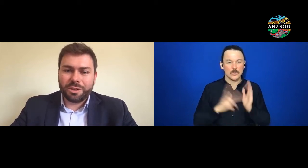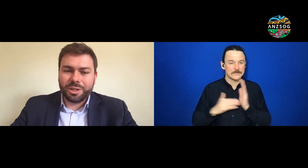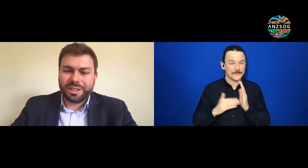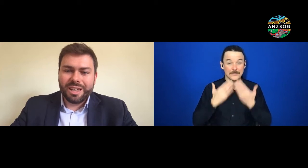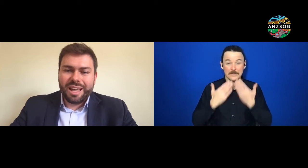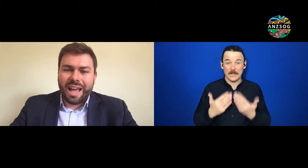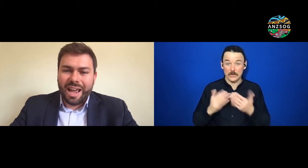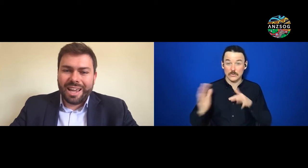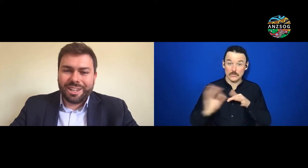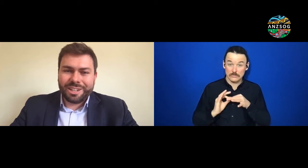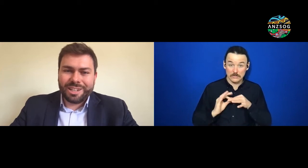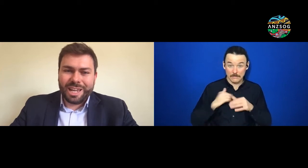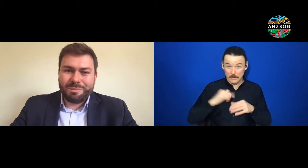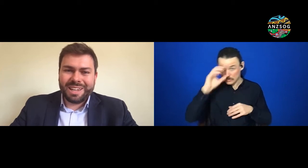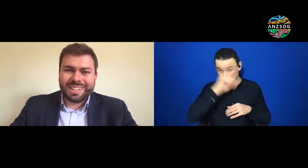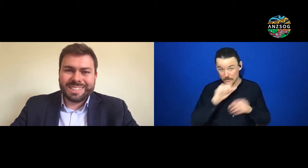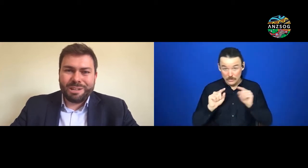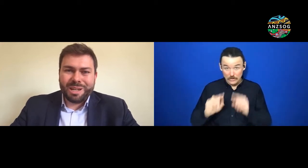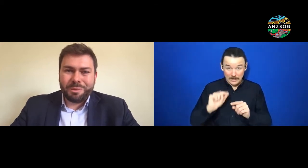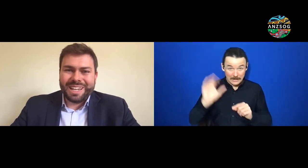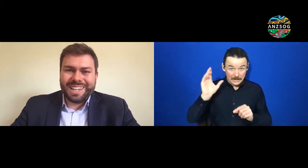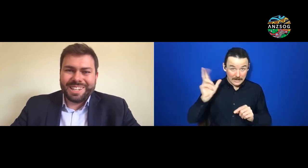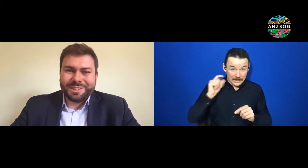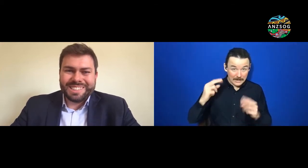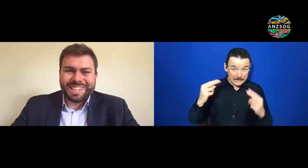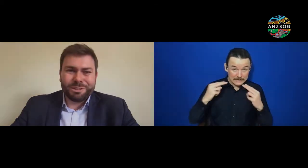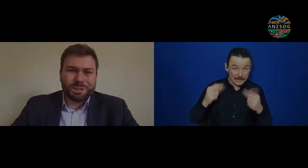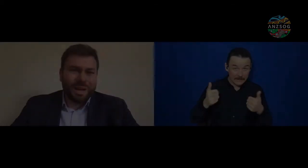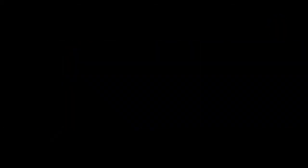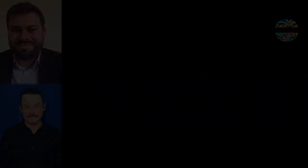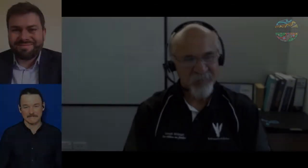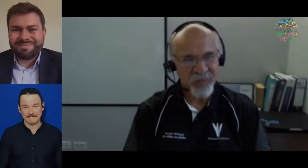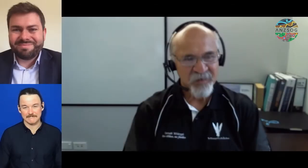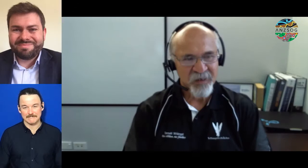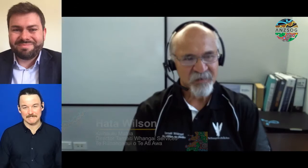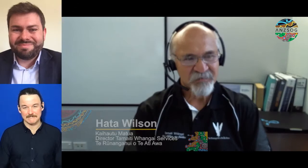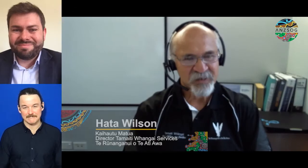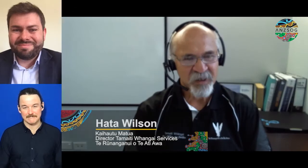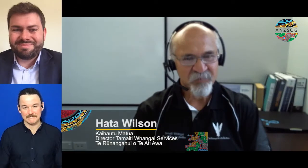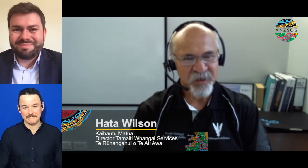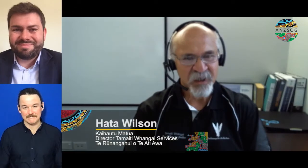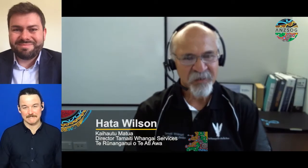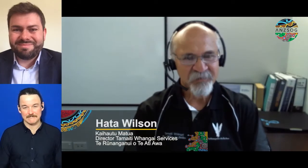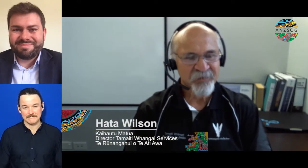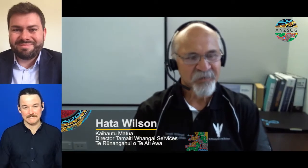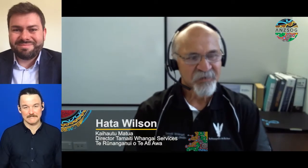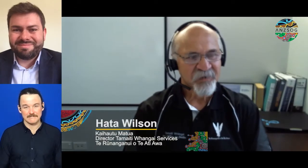that you can hear me and see me, and we can hear you and see you as well. Yeah, tēnā koe,